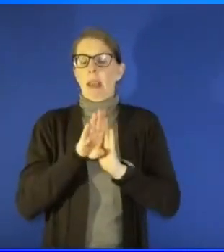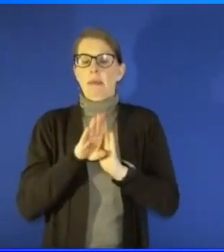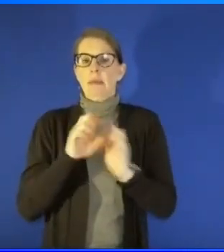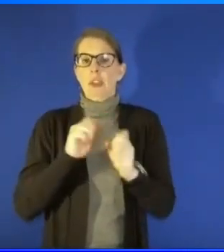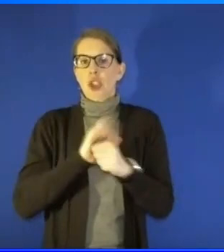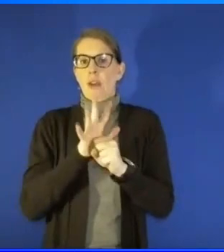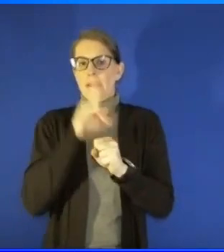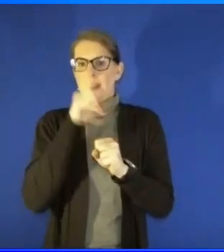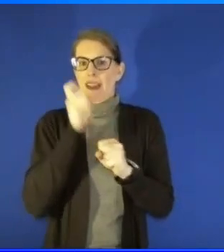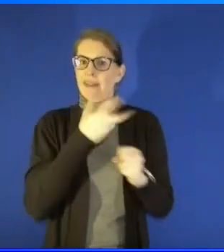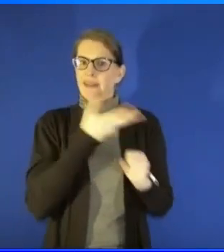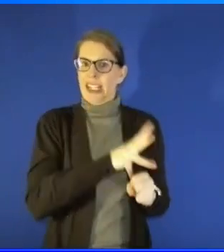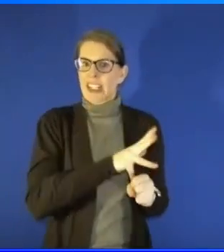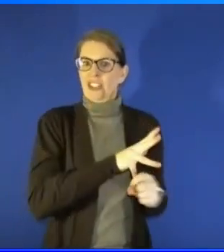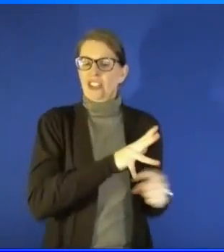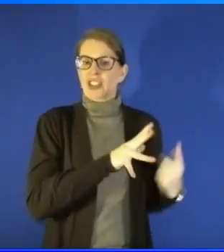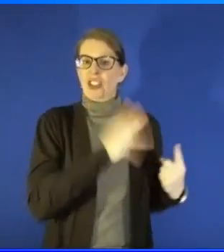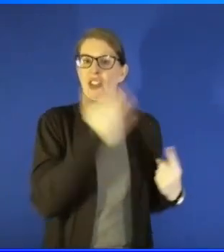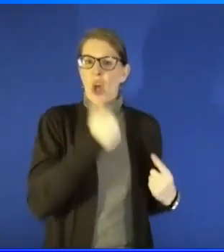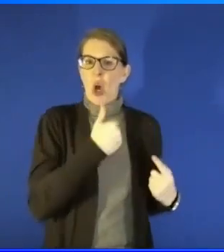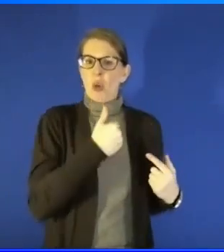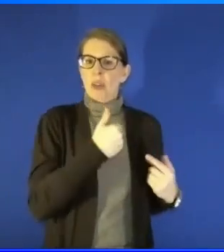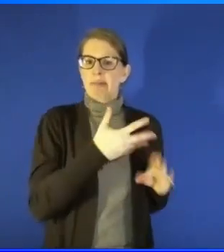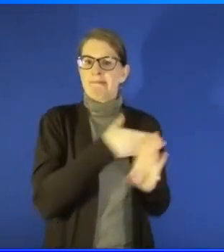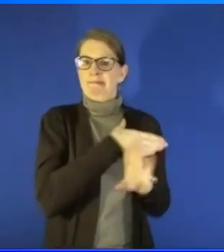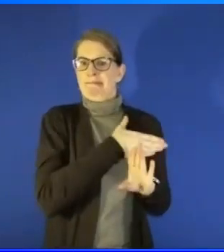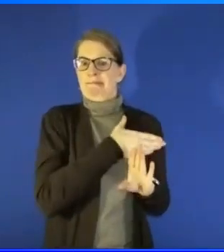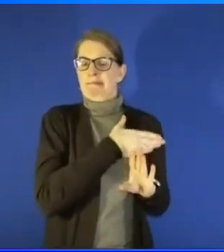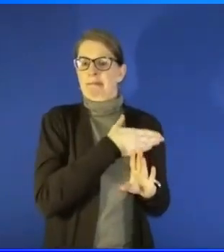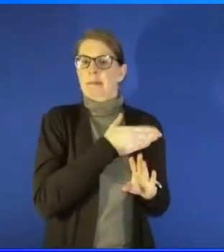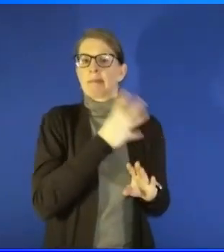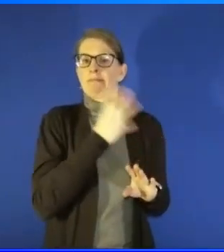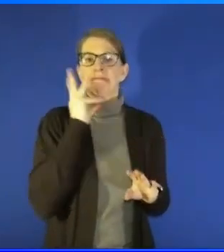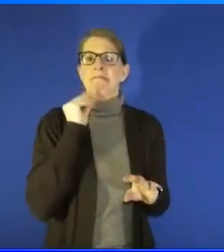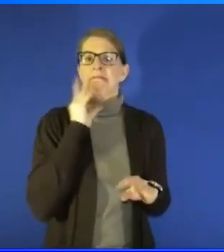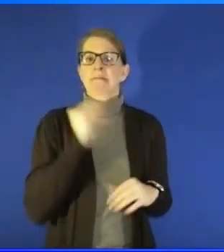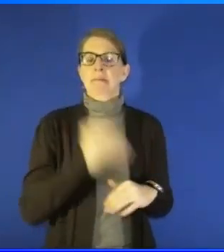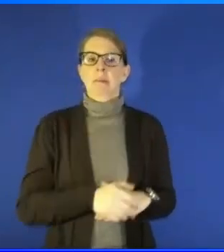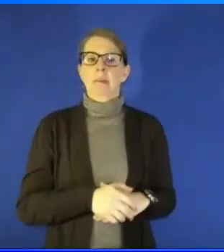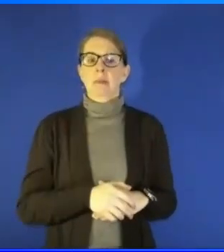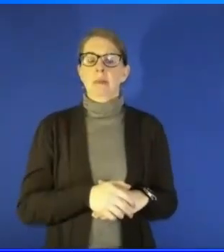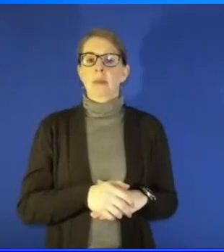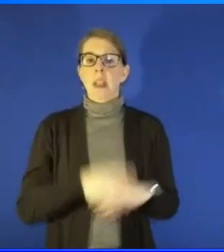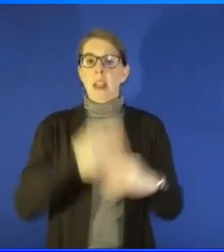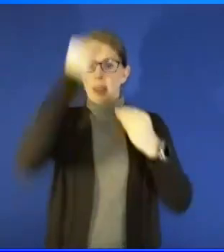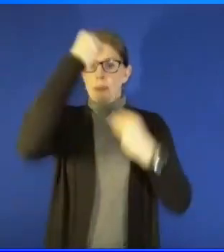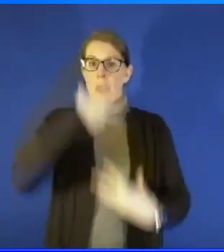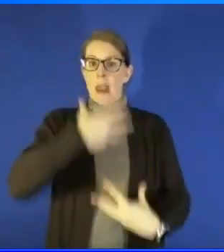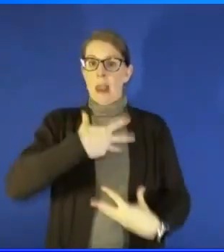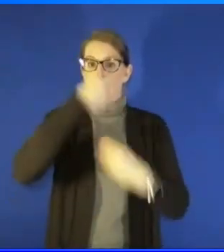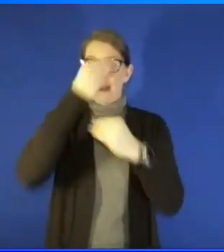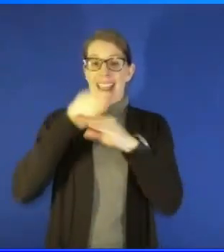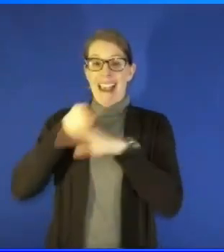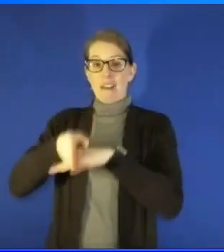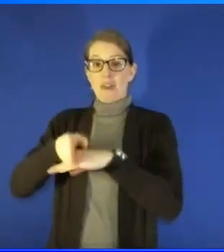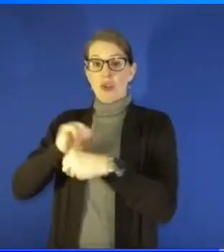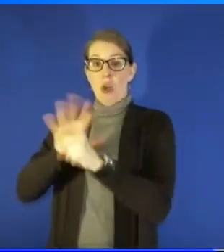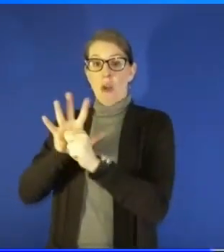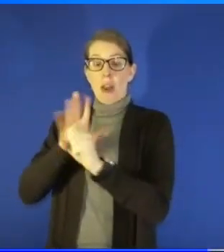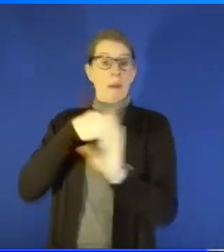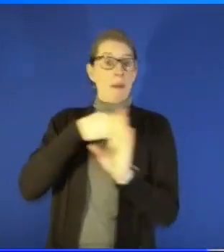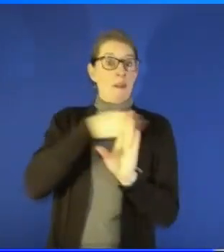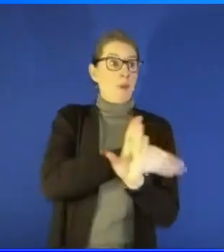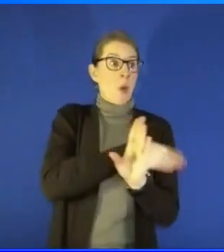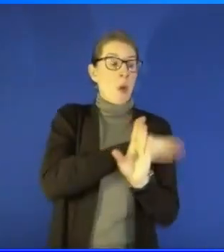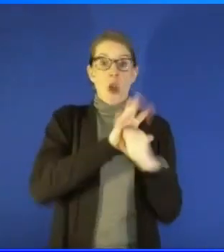illness. And so this patient will compare their imaging post-COVID to their imaging before COVID, and